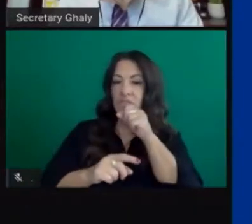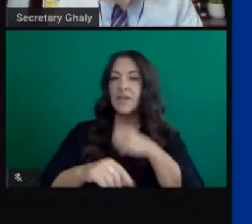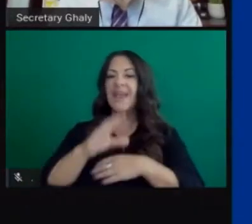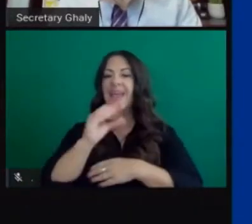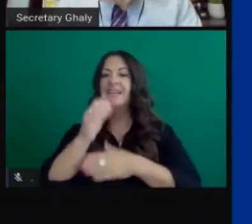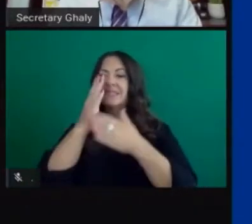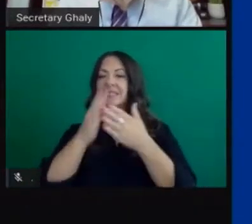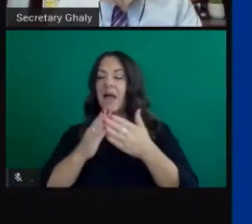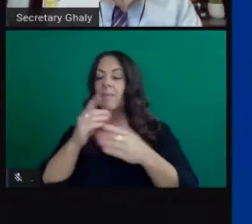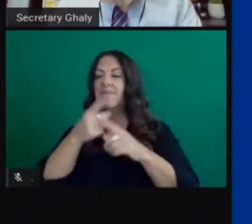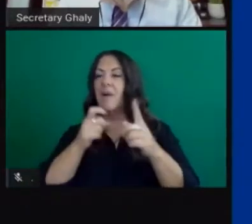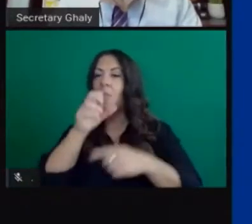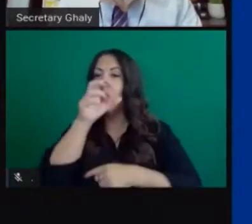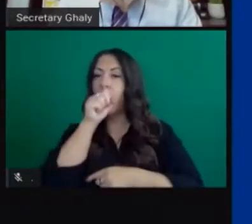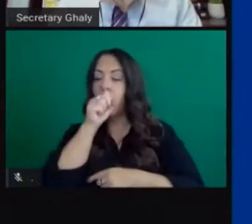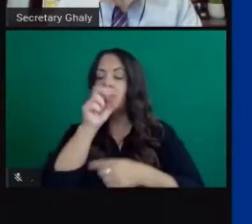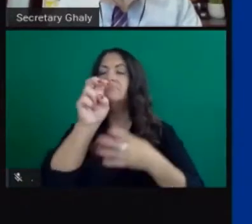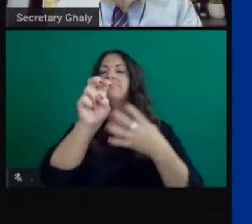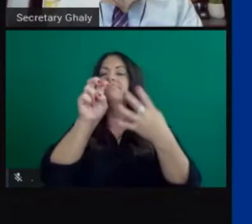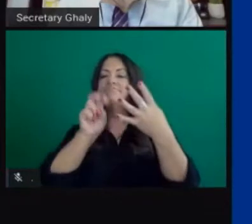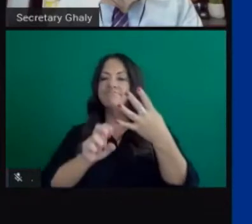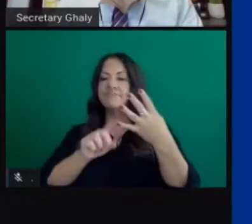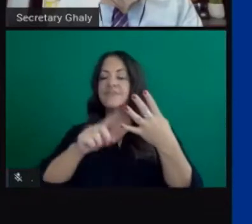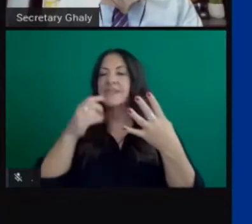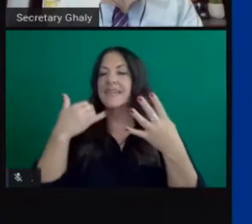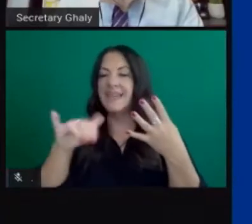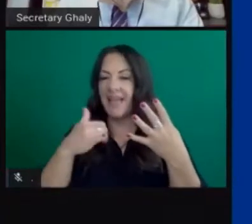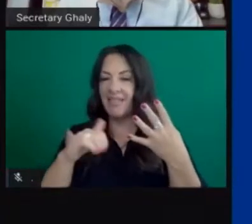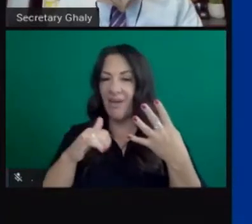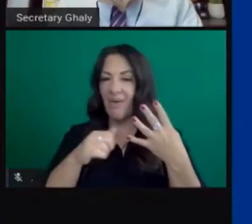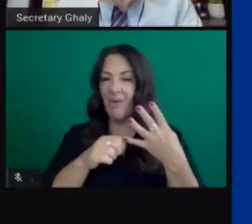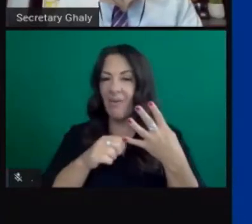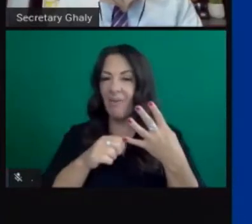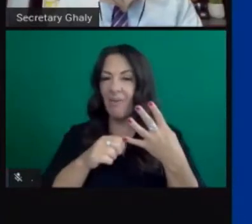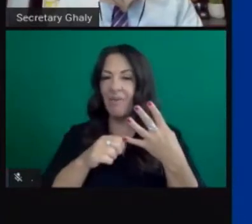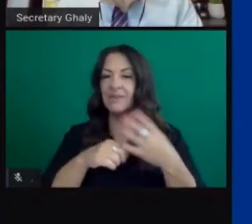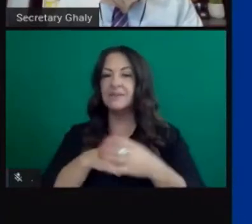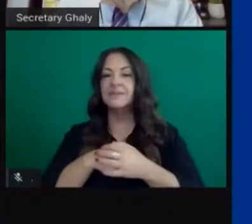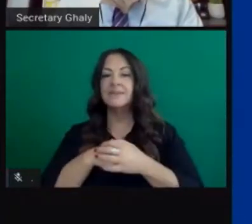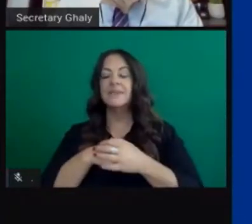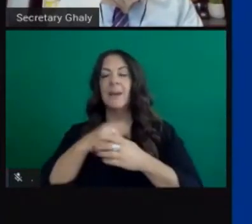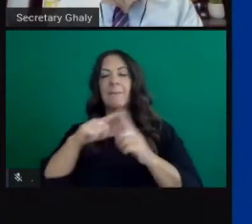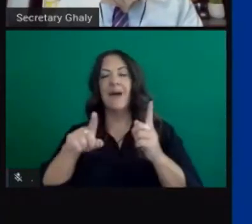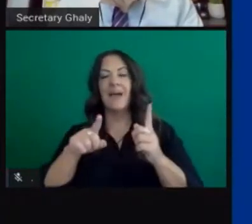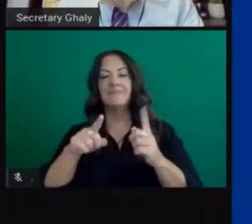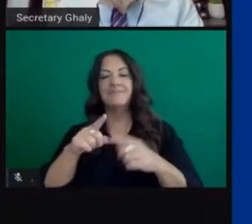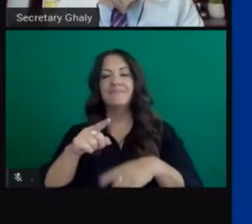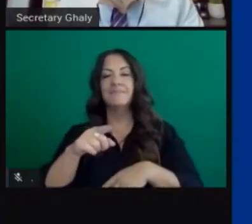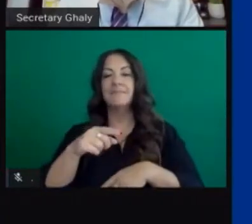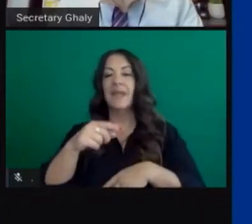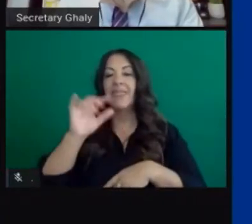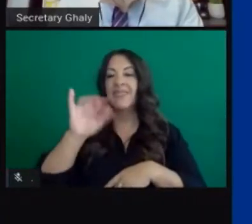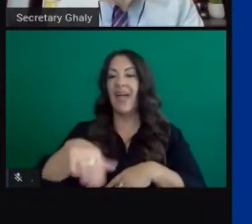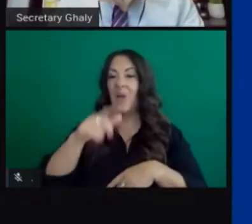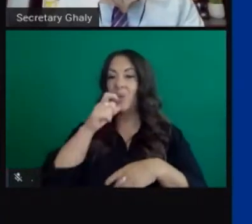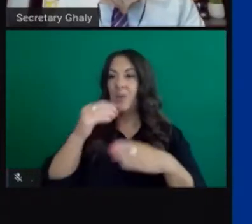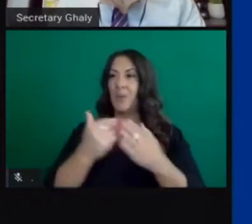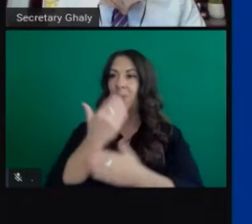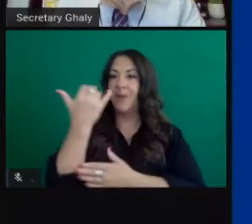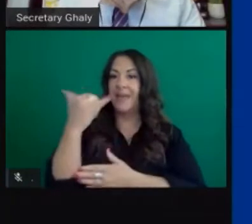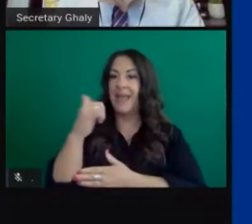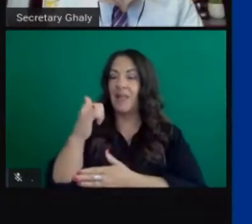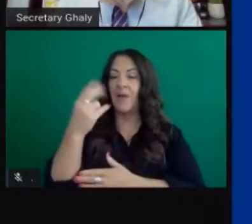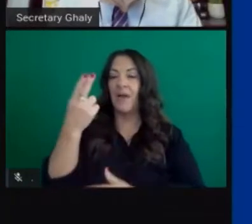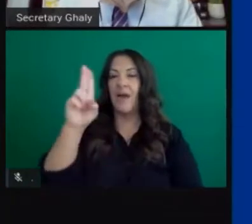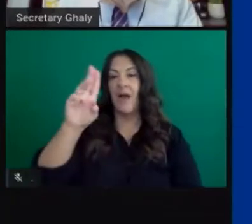tier: Humboldt, Plumas, Siskiyou, and Trinity. And I'll highlight here that Humboldt is a county that's actually moving